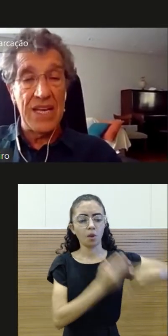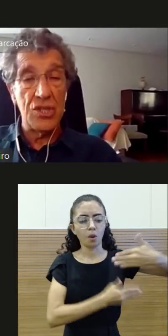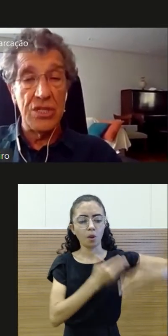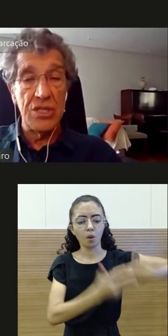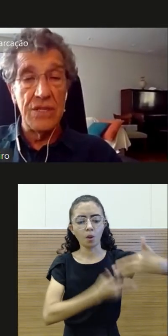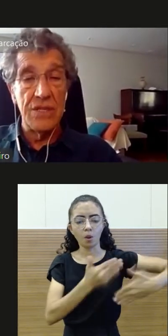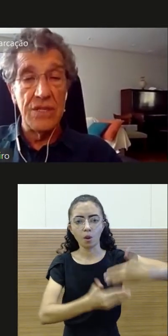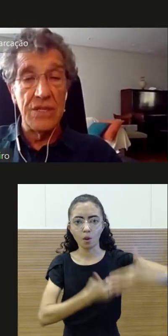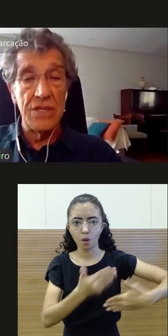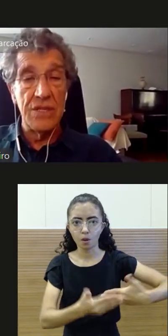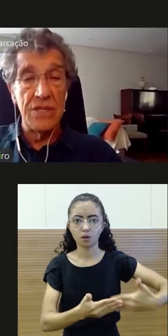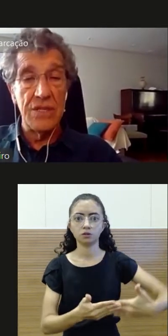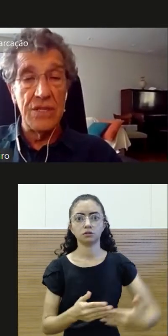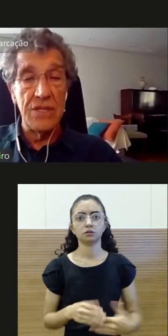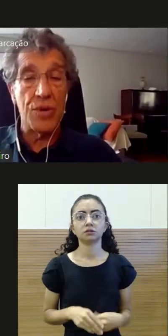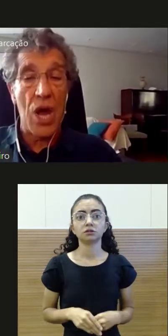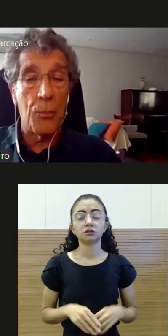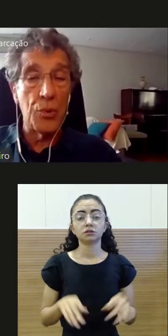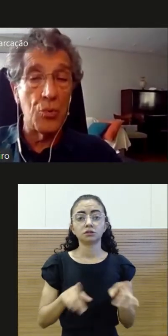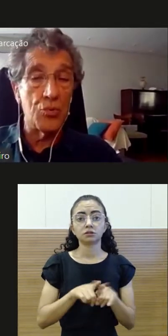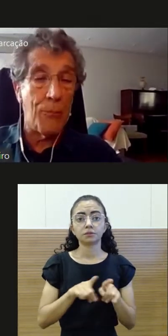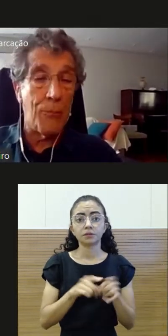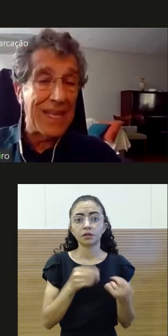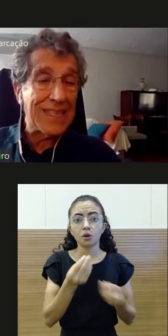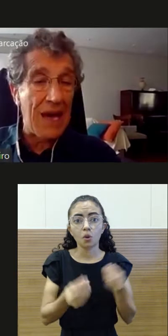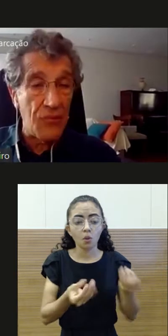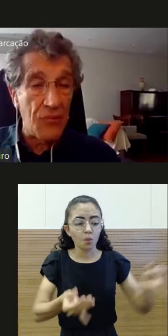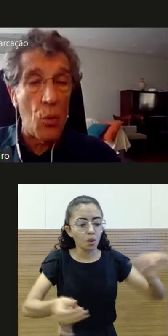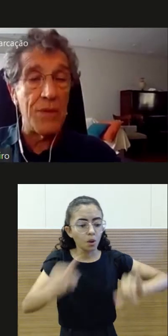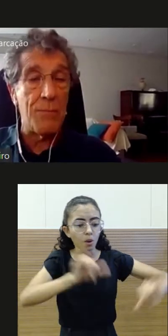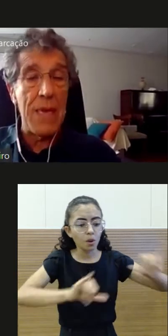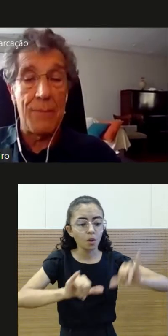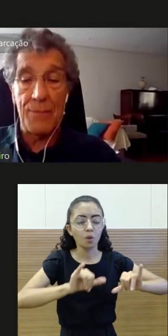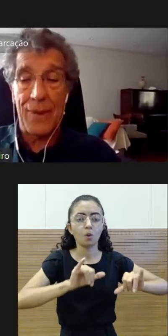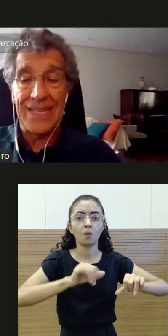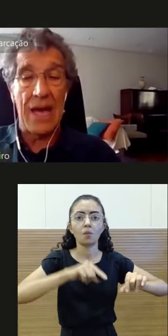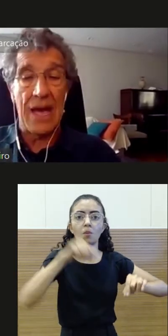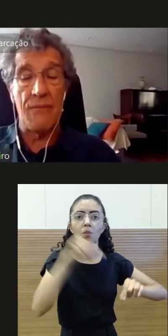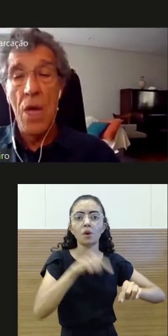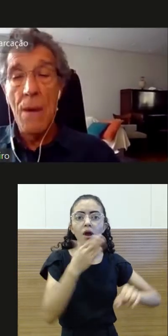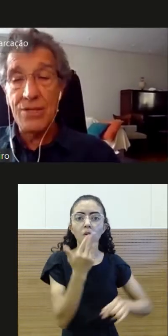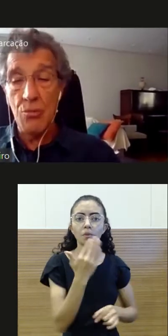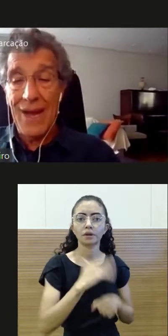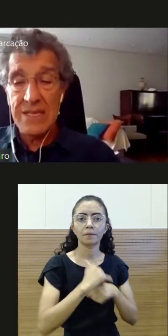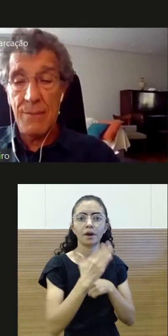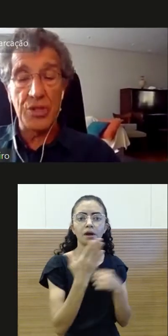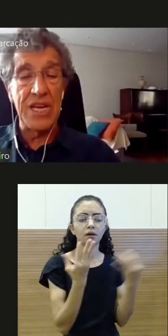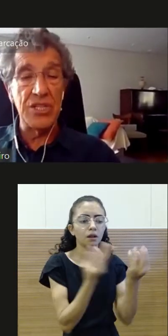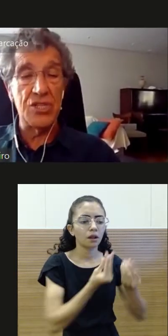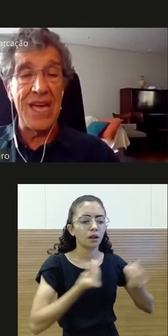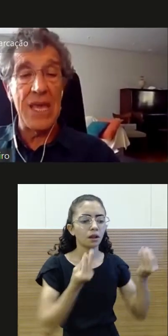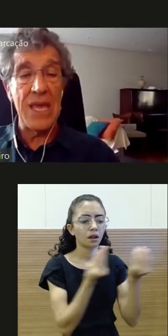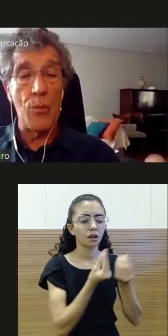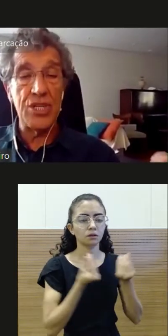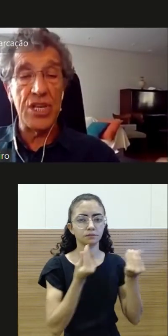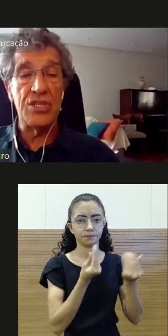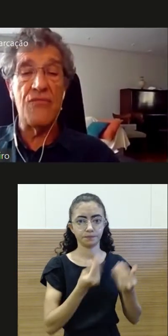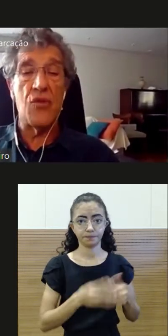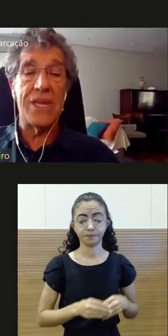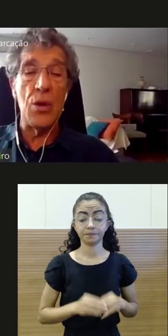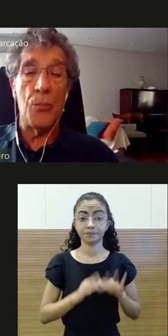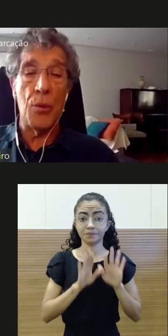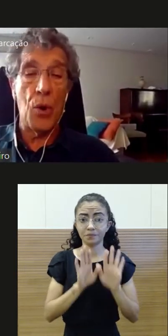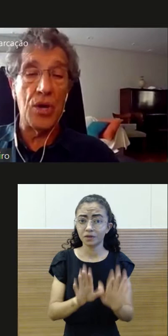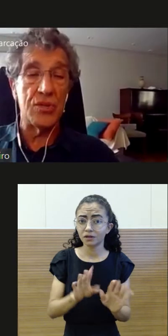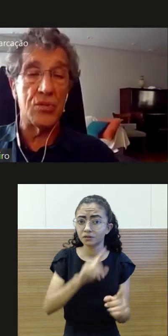foods that contain additives that are used to make the product more palatable or hyper palatable. But the most